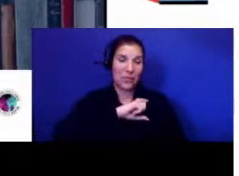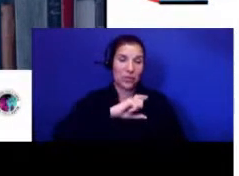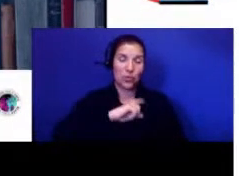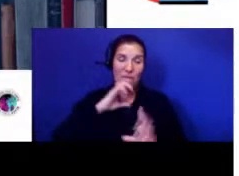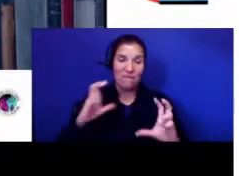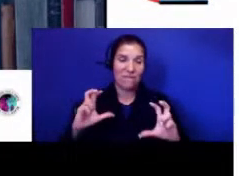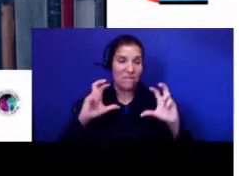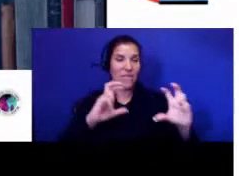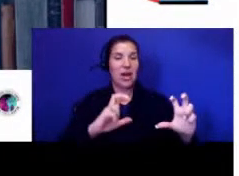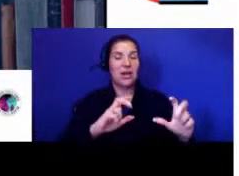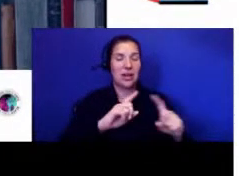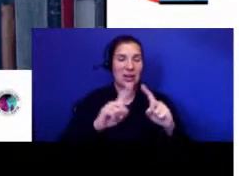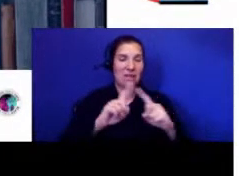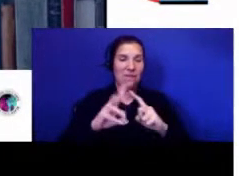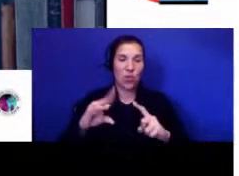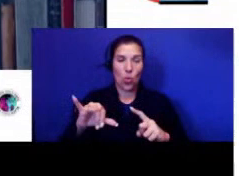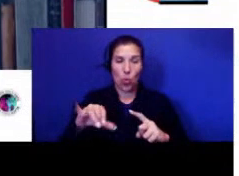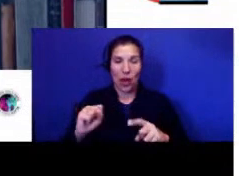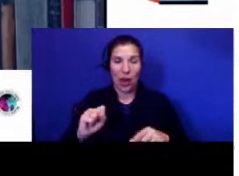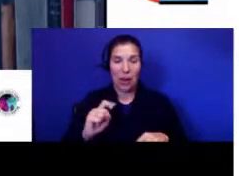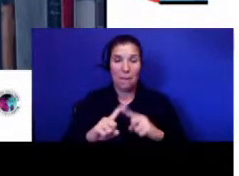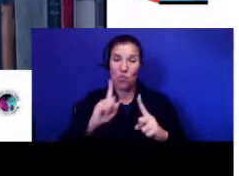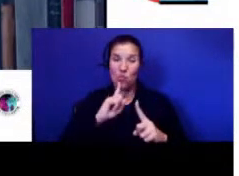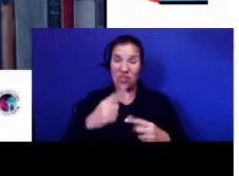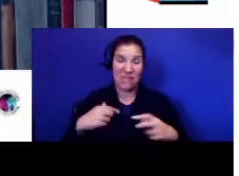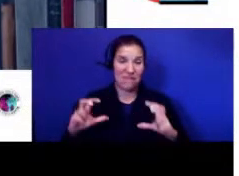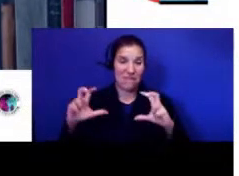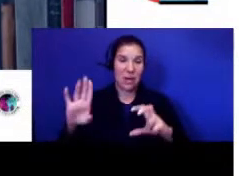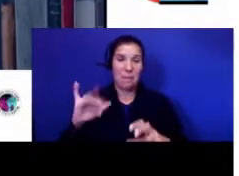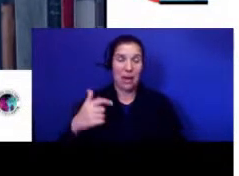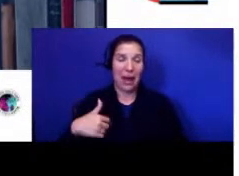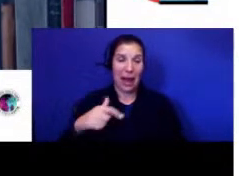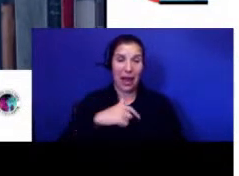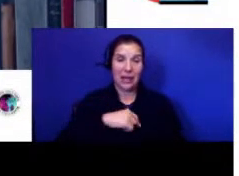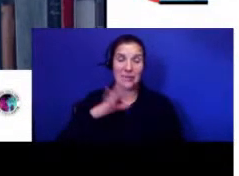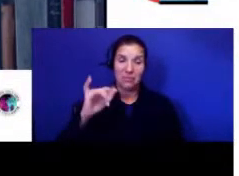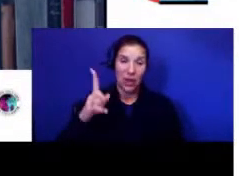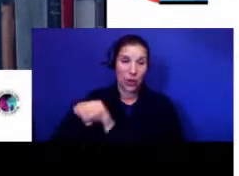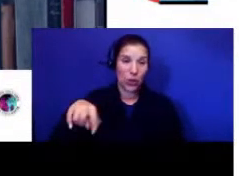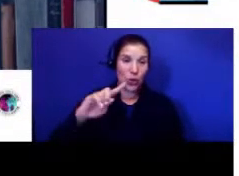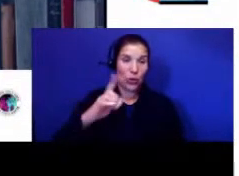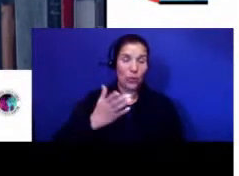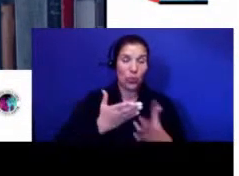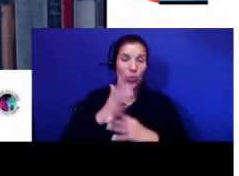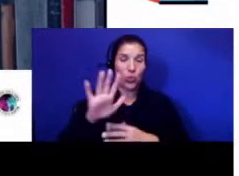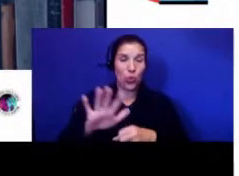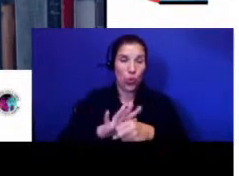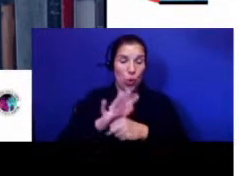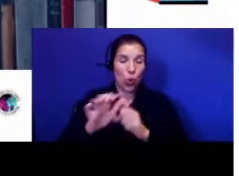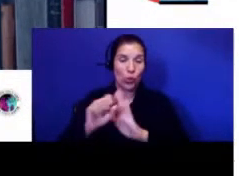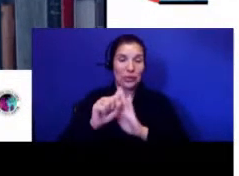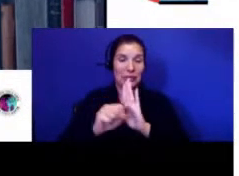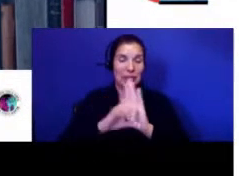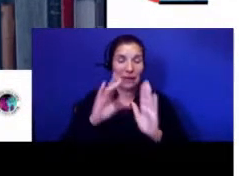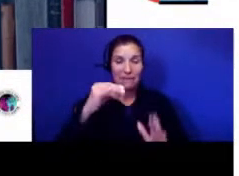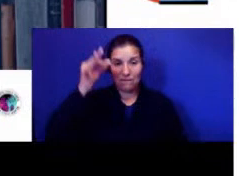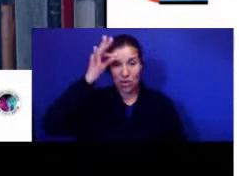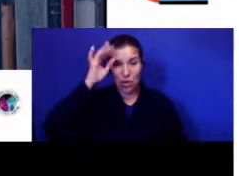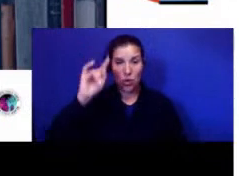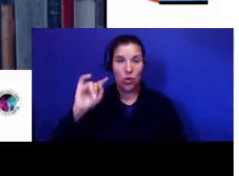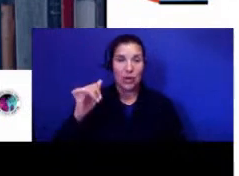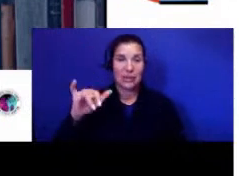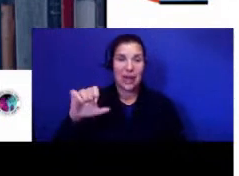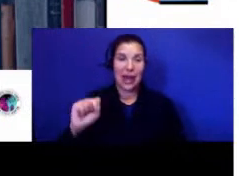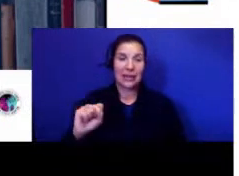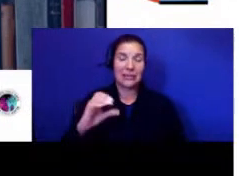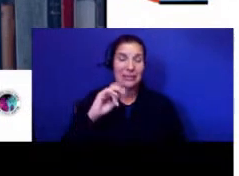but ultimately they're funded by us. They're funded by you through your local, state, and federal taxes. And